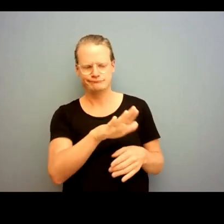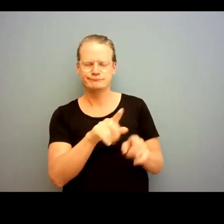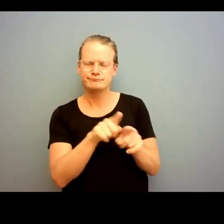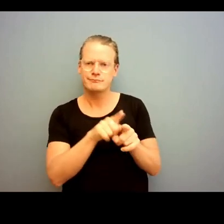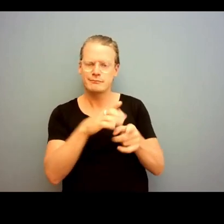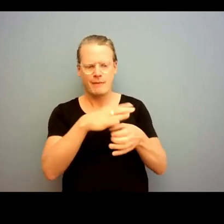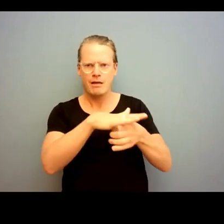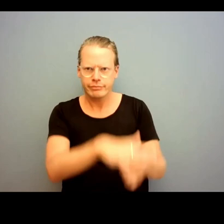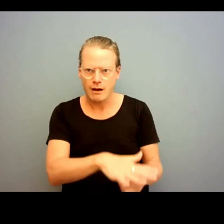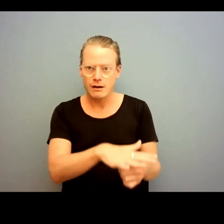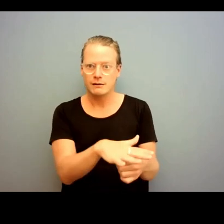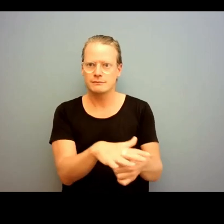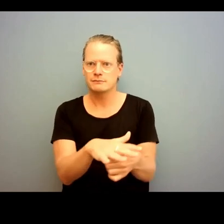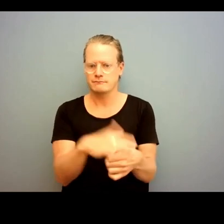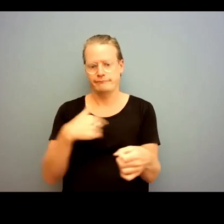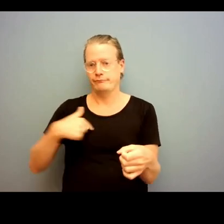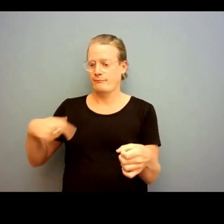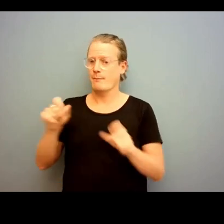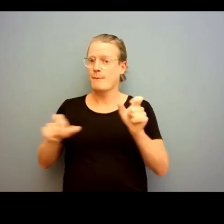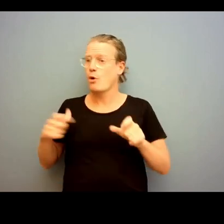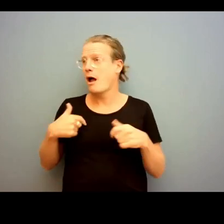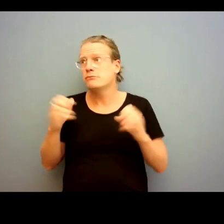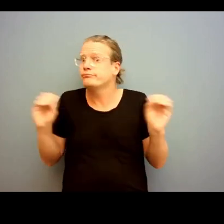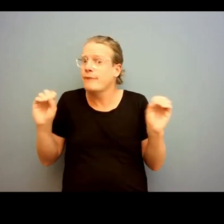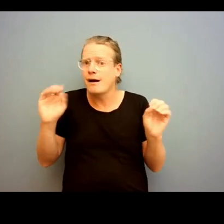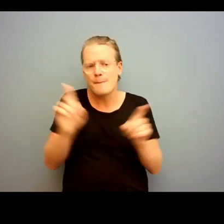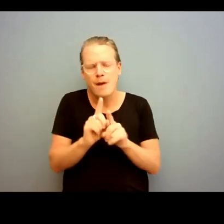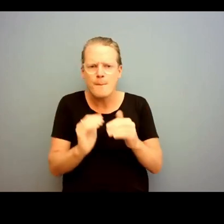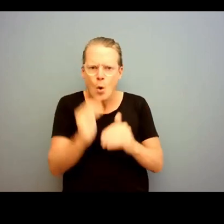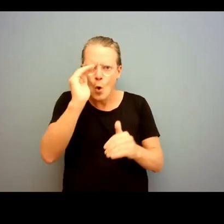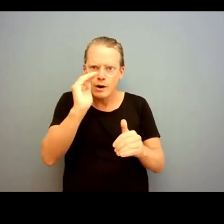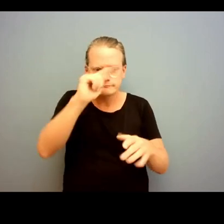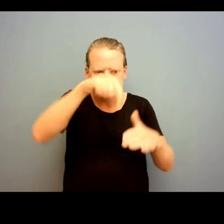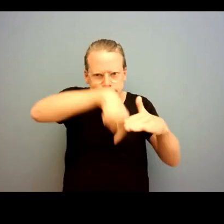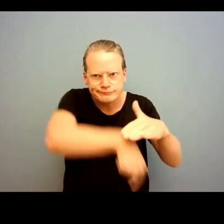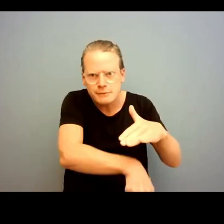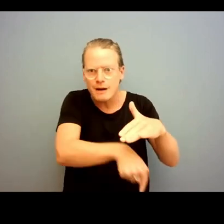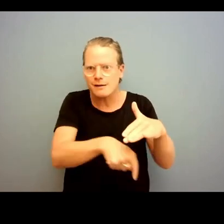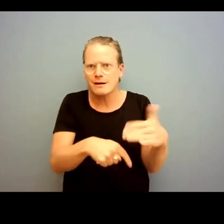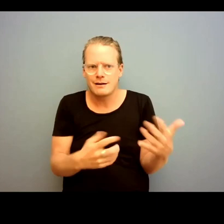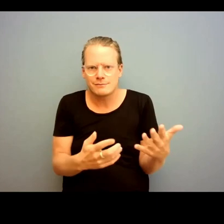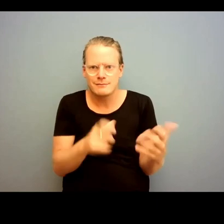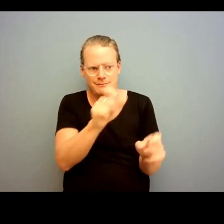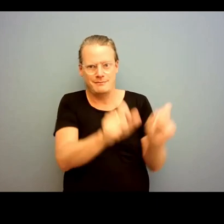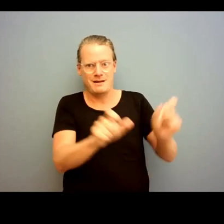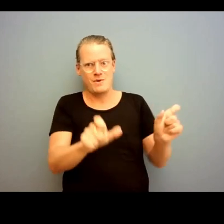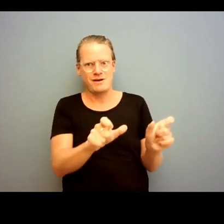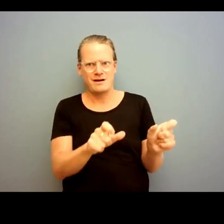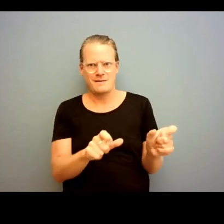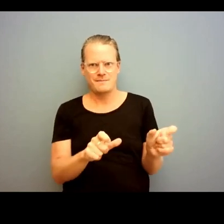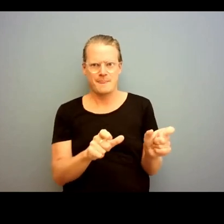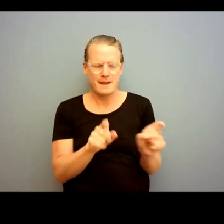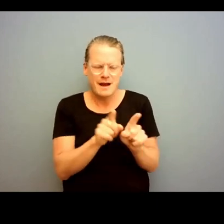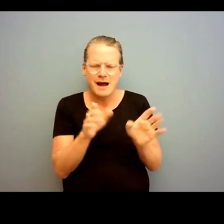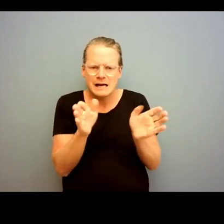level. Indigenous peoples or peoples belonging to minorities are not specifically or particularly